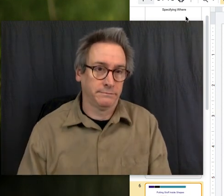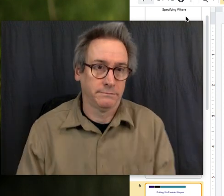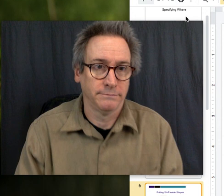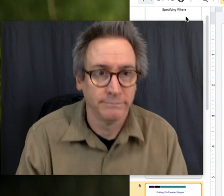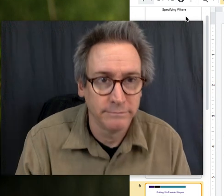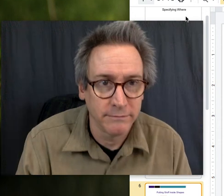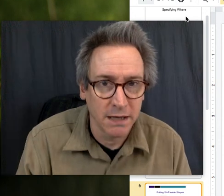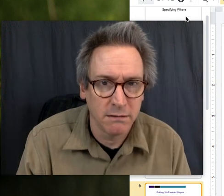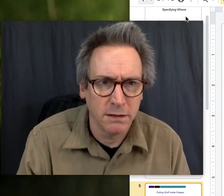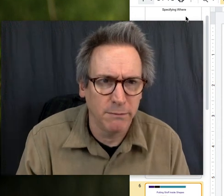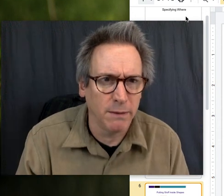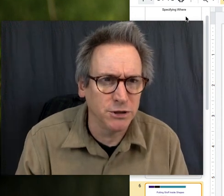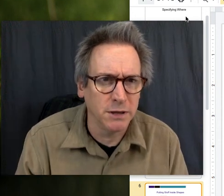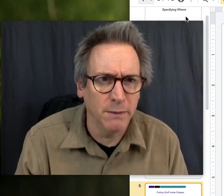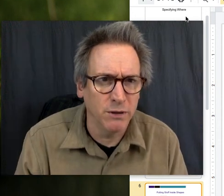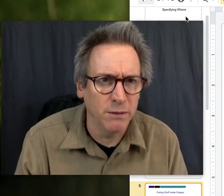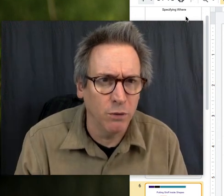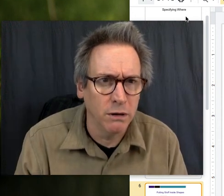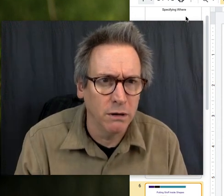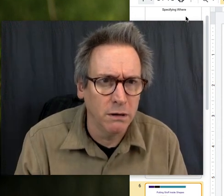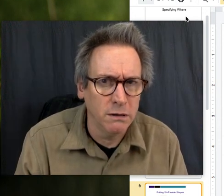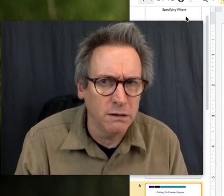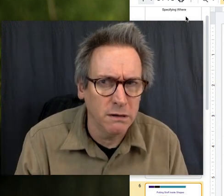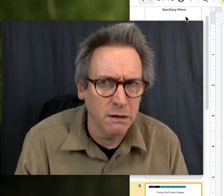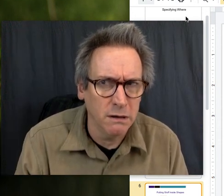I probably should come up with a more,